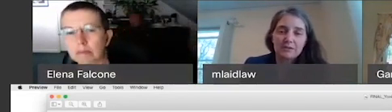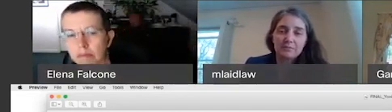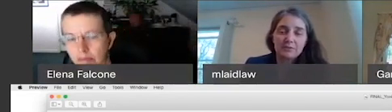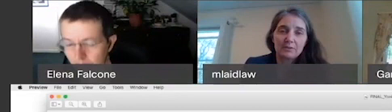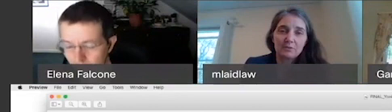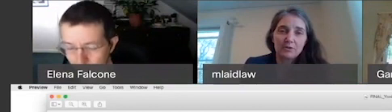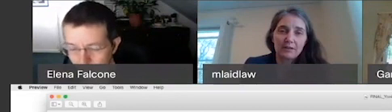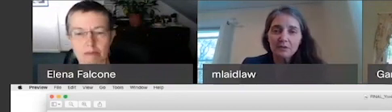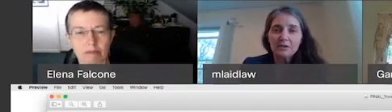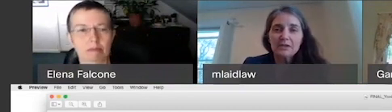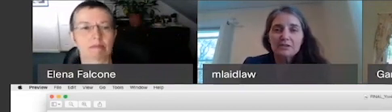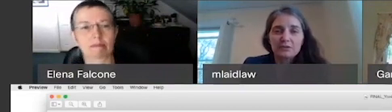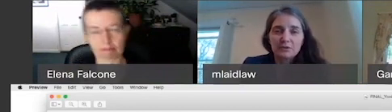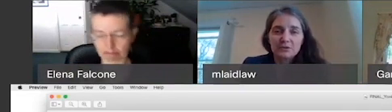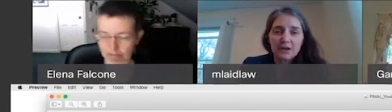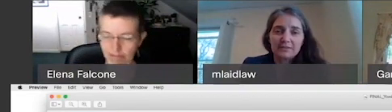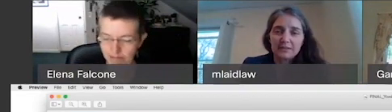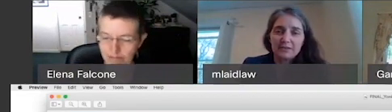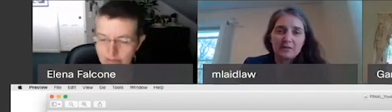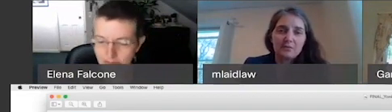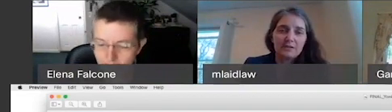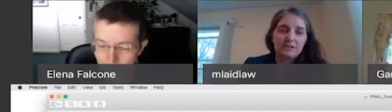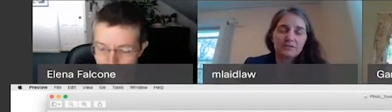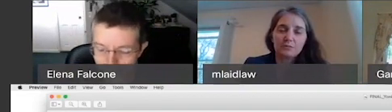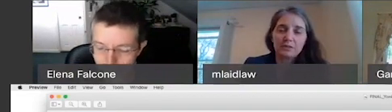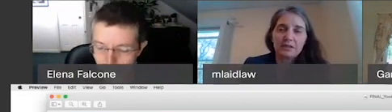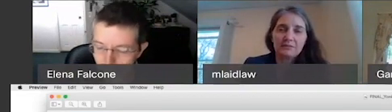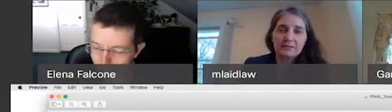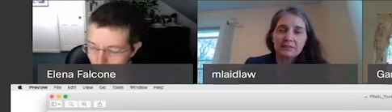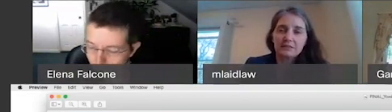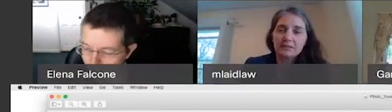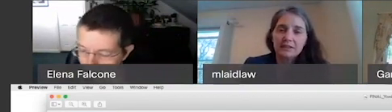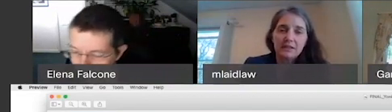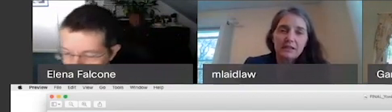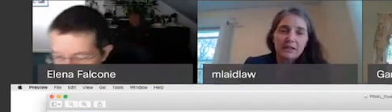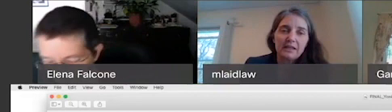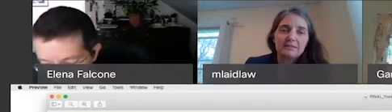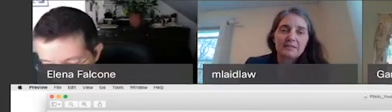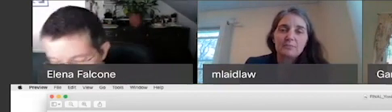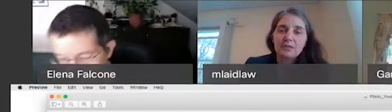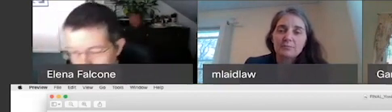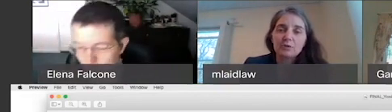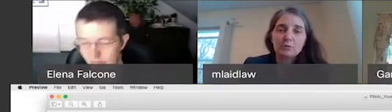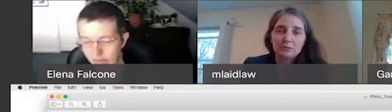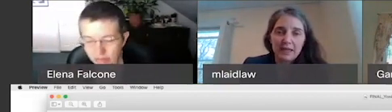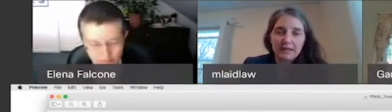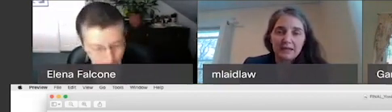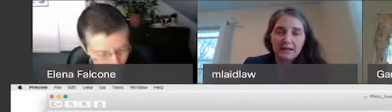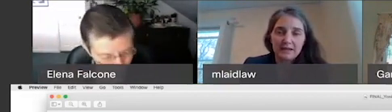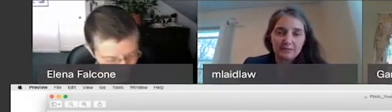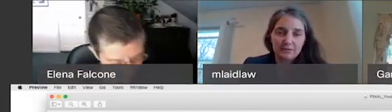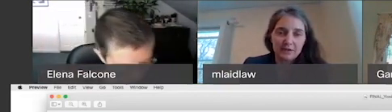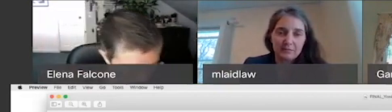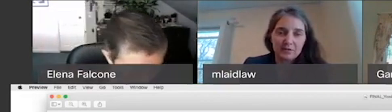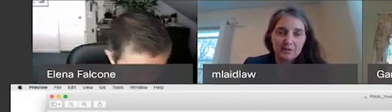solve them correctly. So the first concept I want to just really instill is that the people who plan